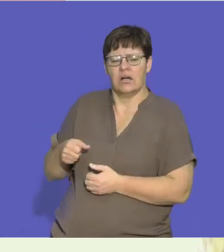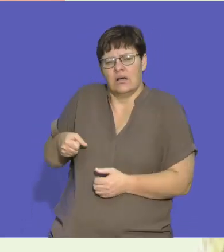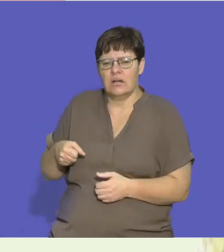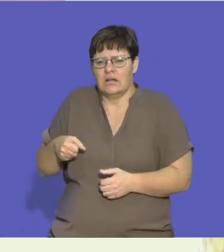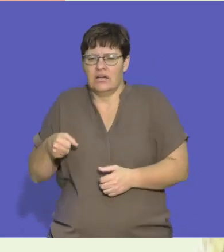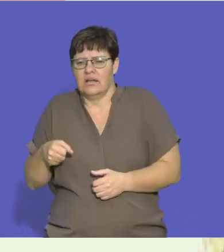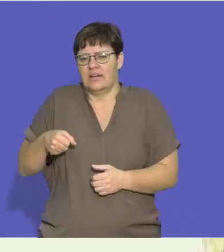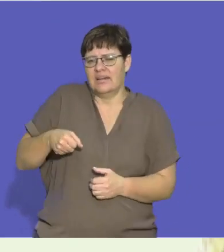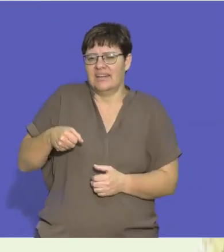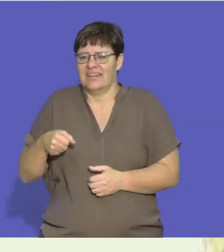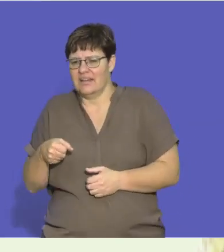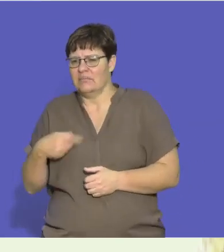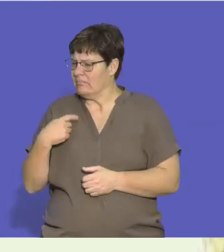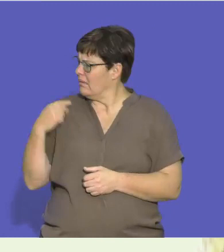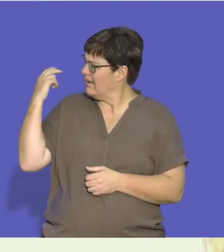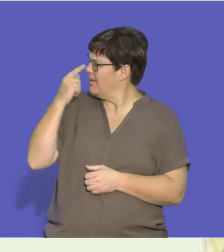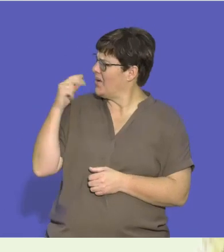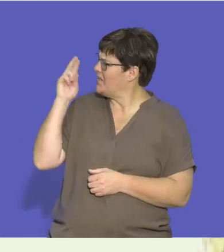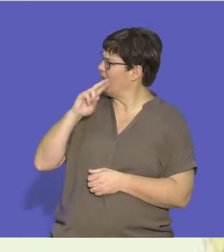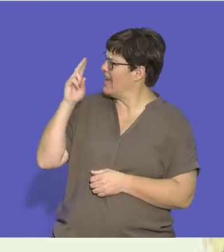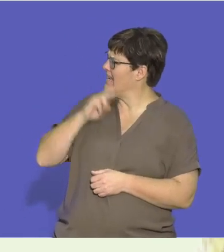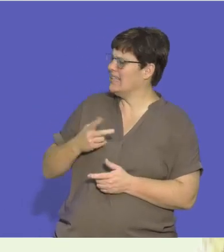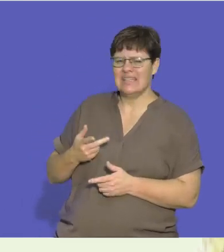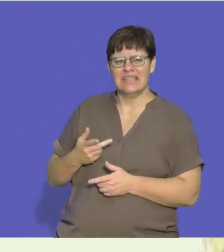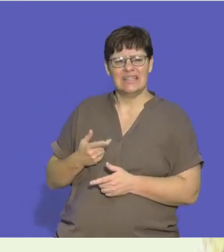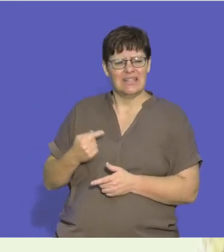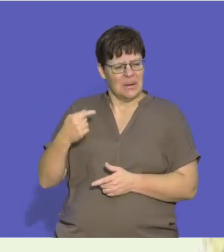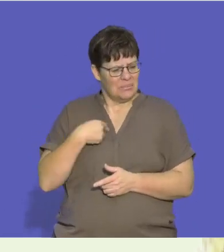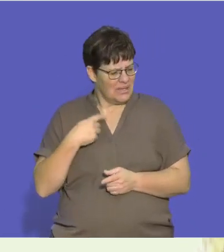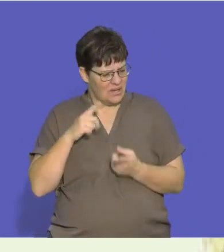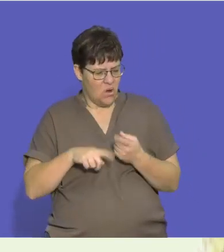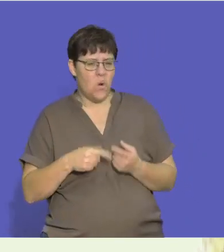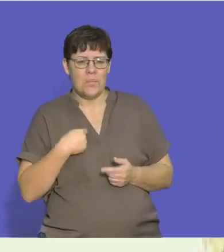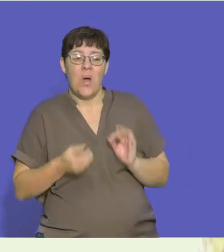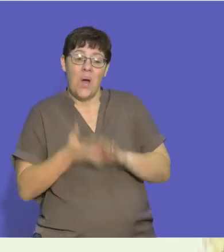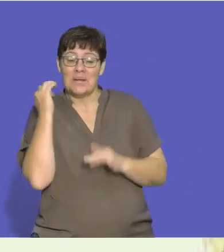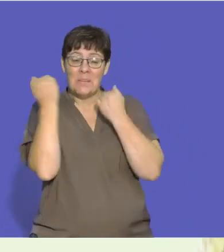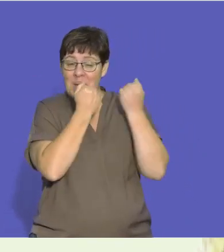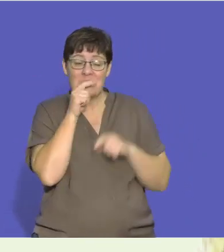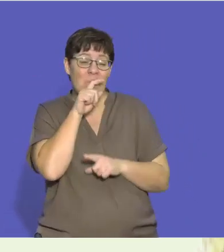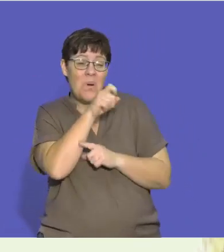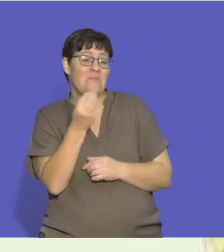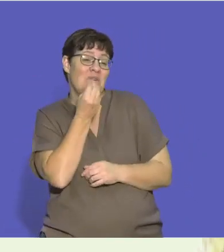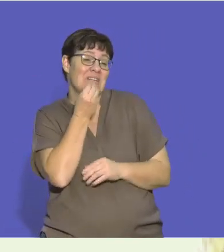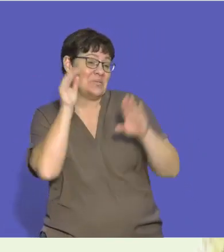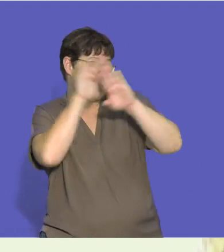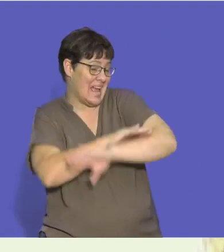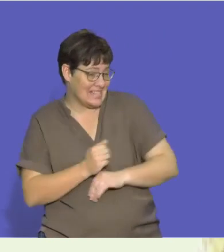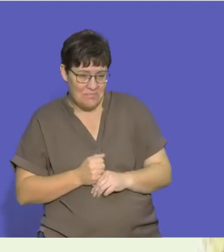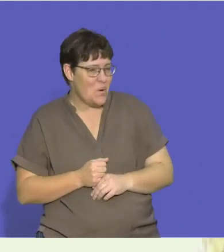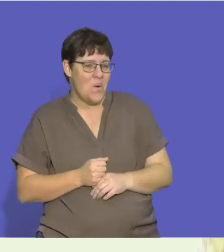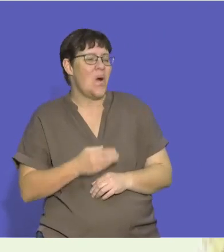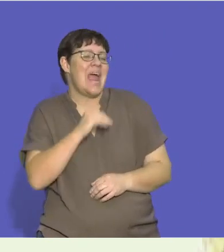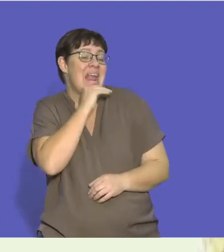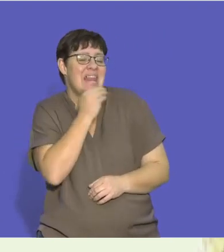her basket. I wonder what's so funny. I can't wait to have millies and worms for supper. I